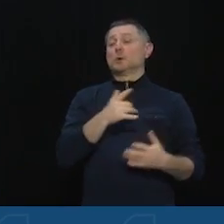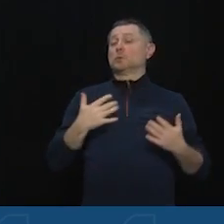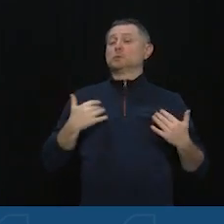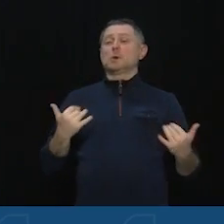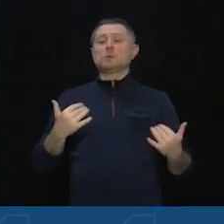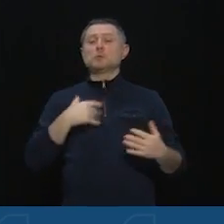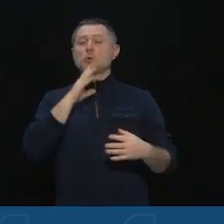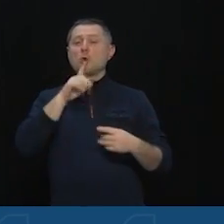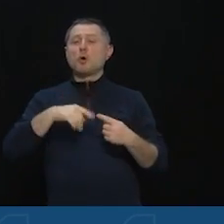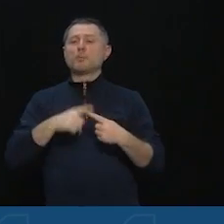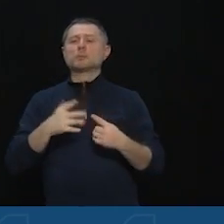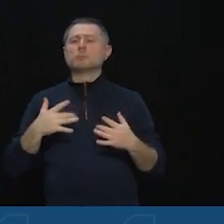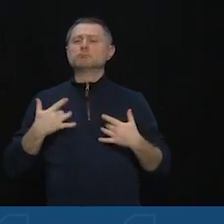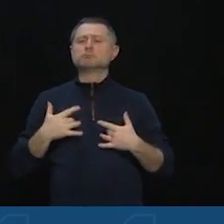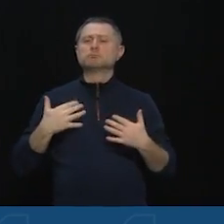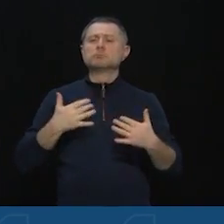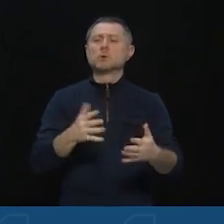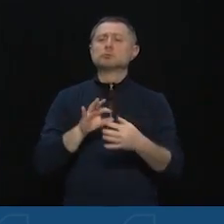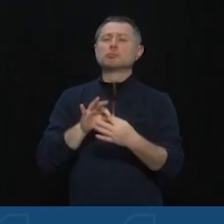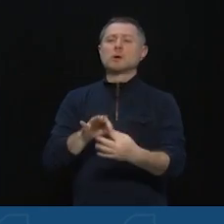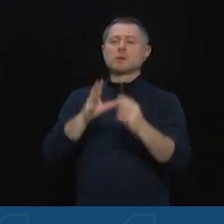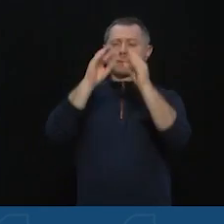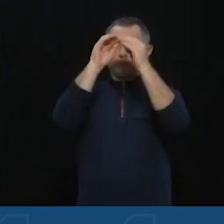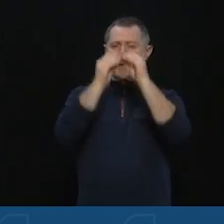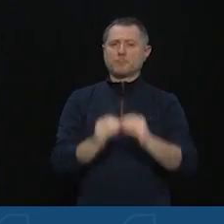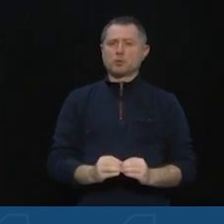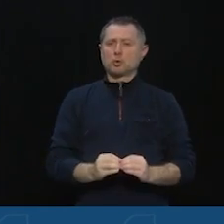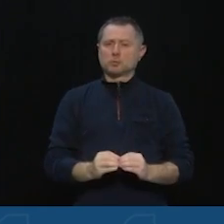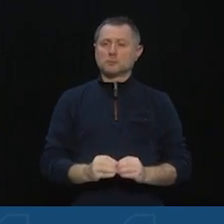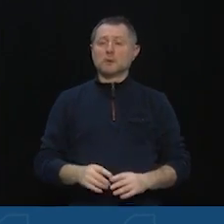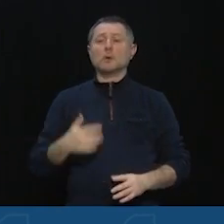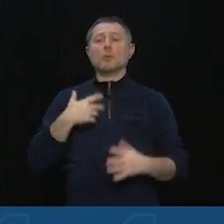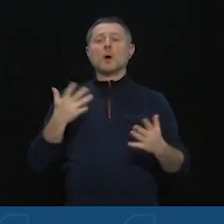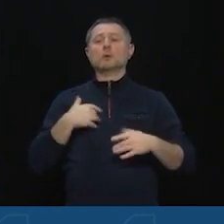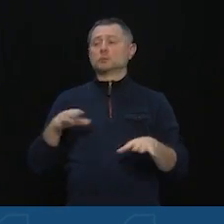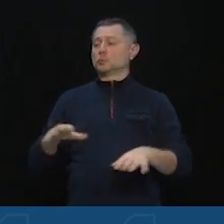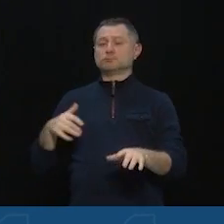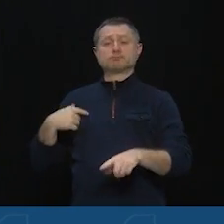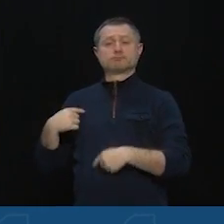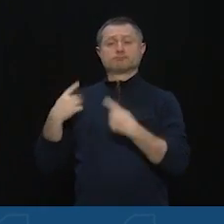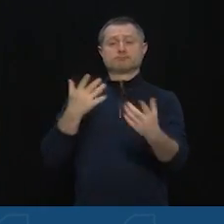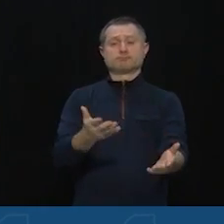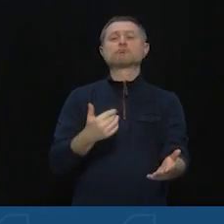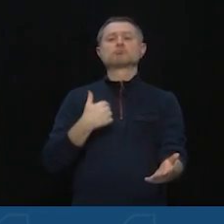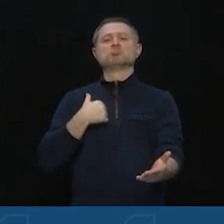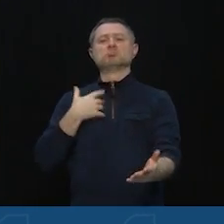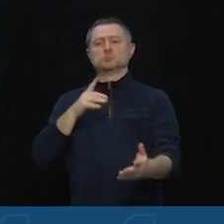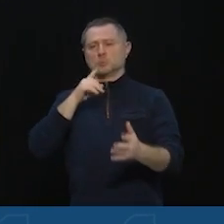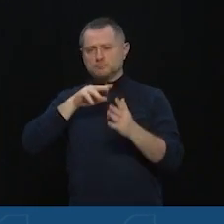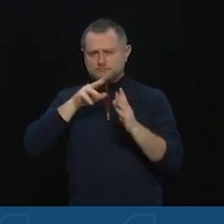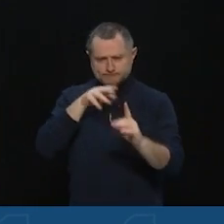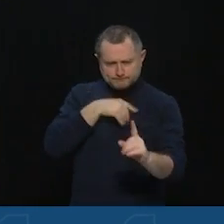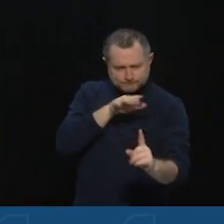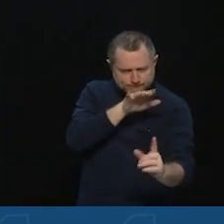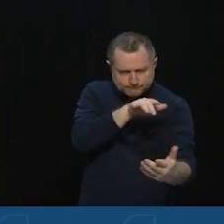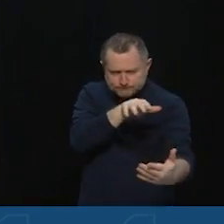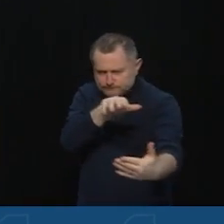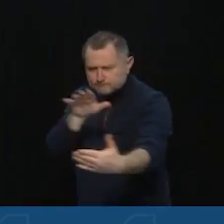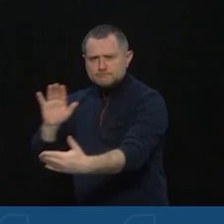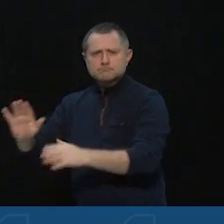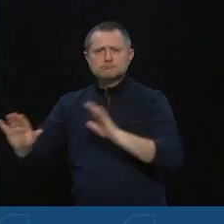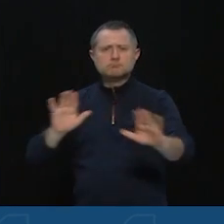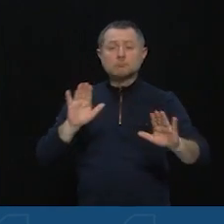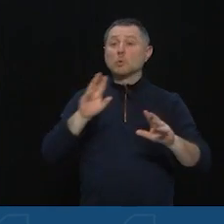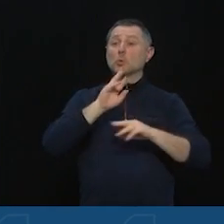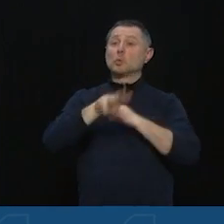are with respect to COVID, our response, and also what we're starting to see emerge in other parts of the world, particularly